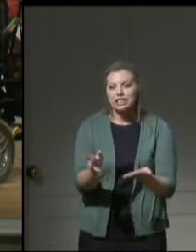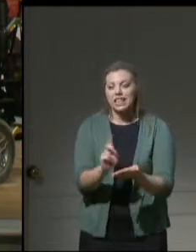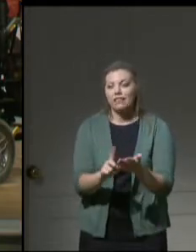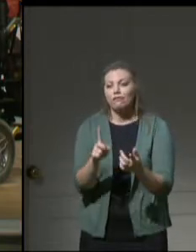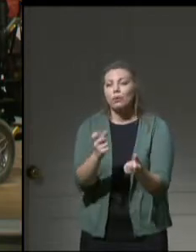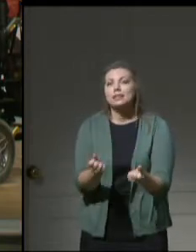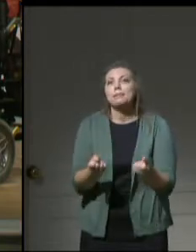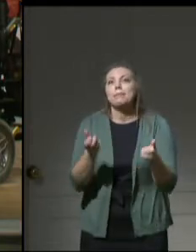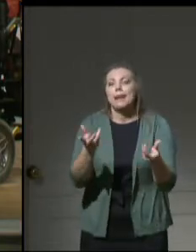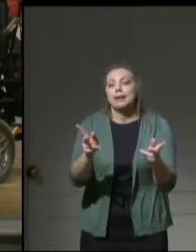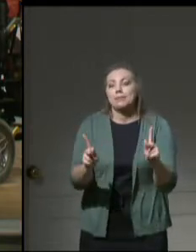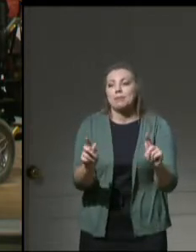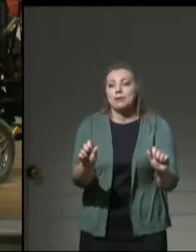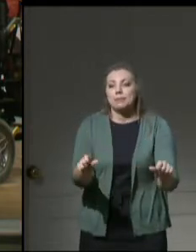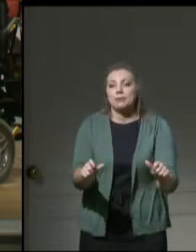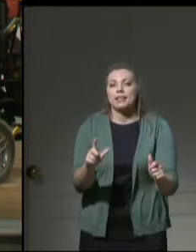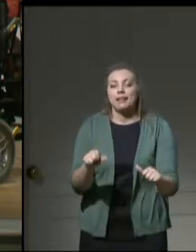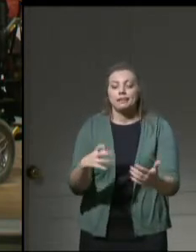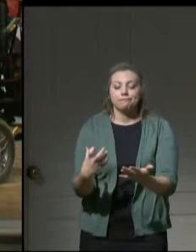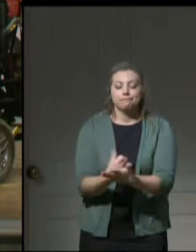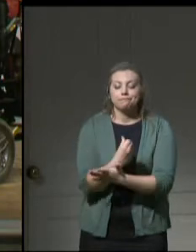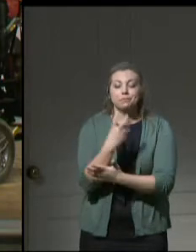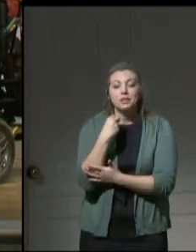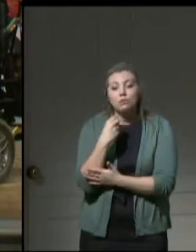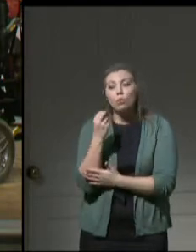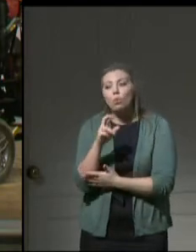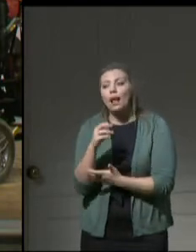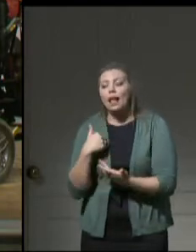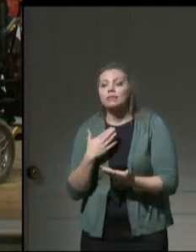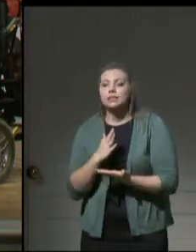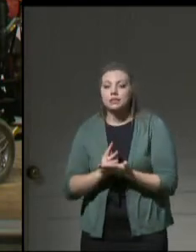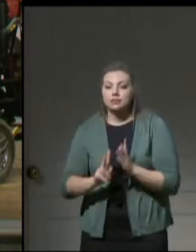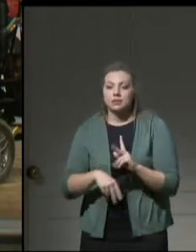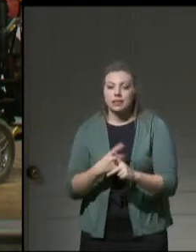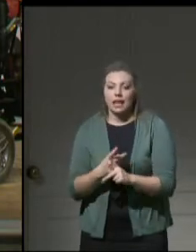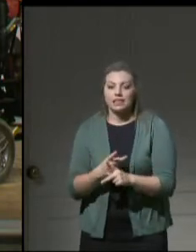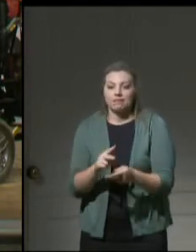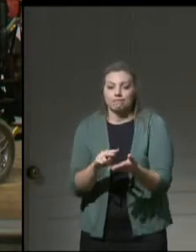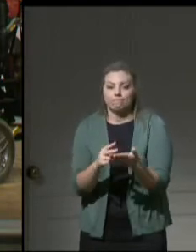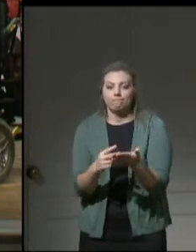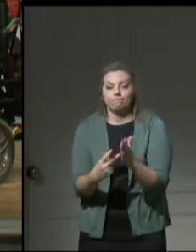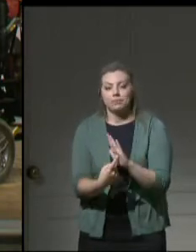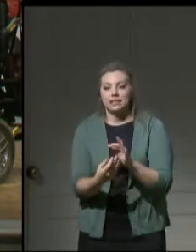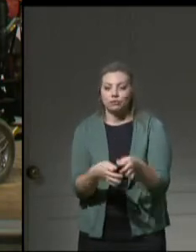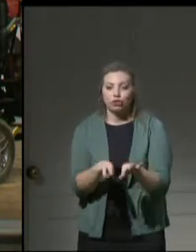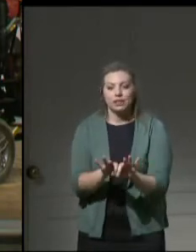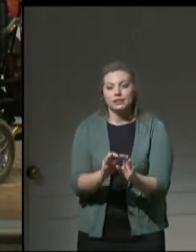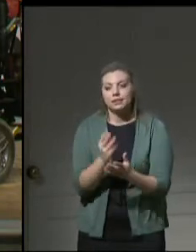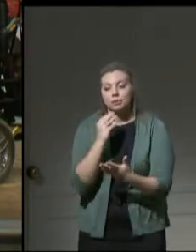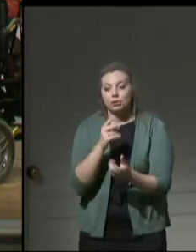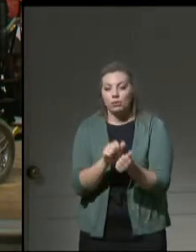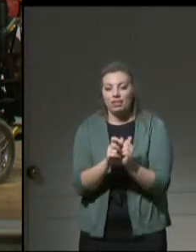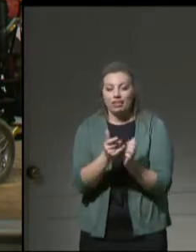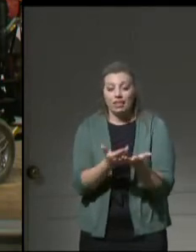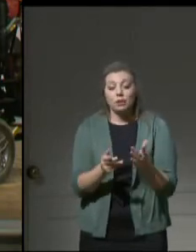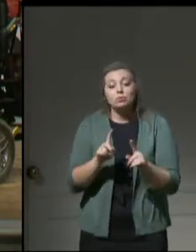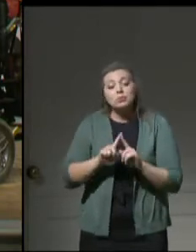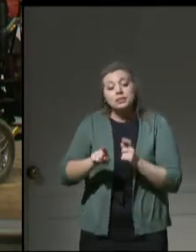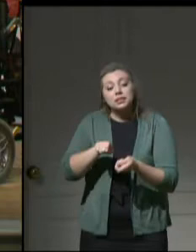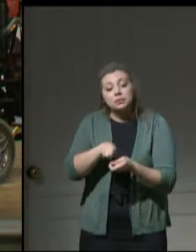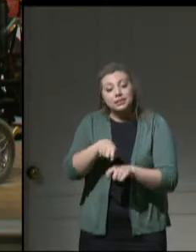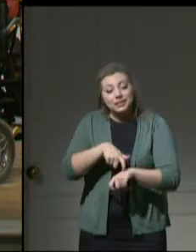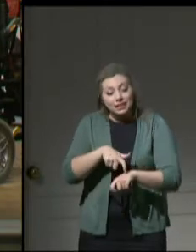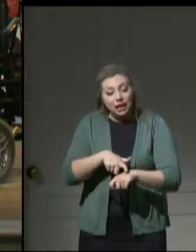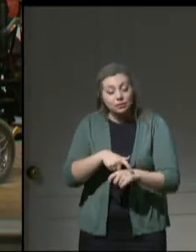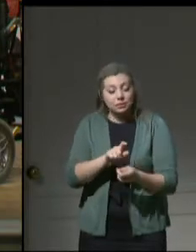people to have that experience or some meaningful experience with that thing. However, there are certain times and